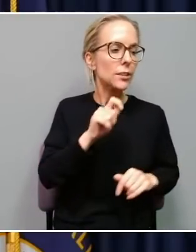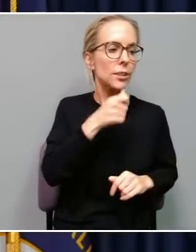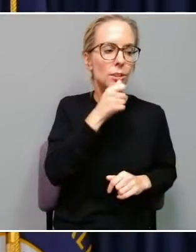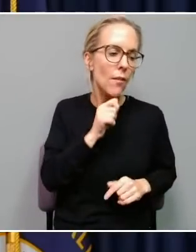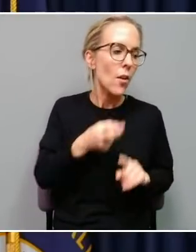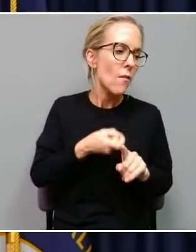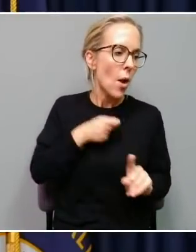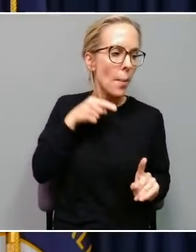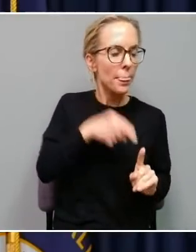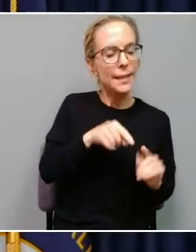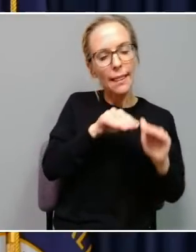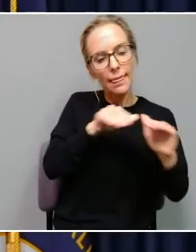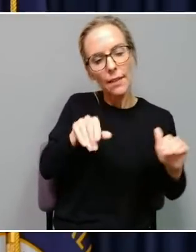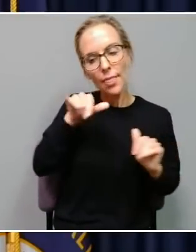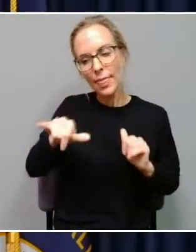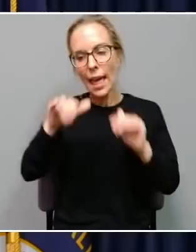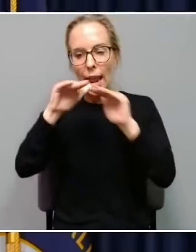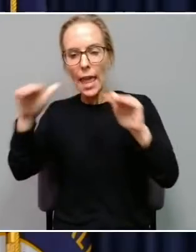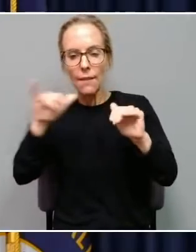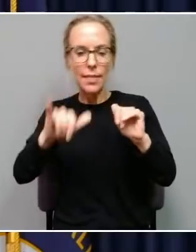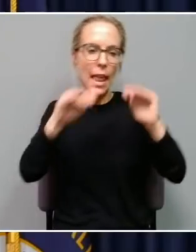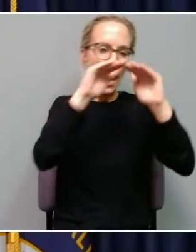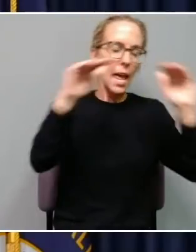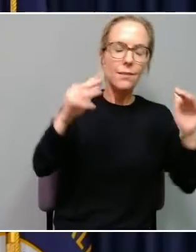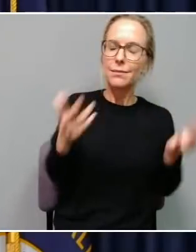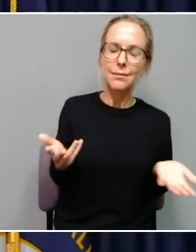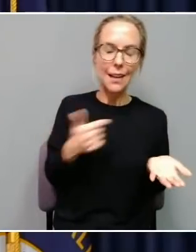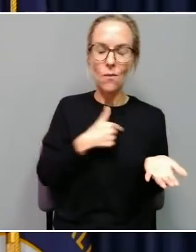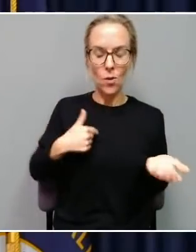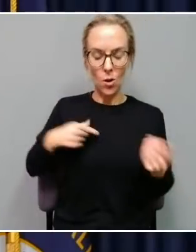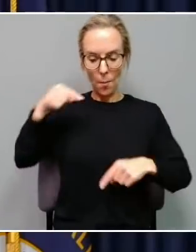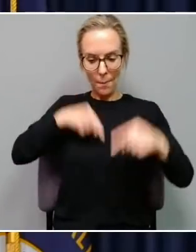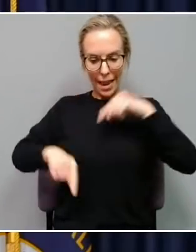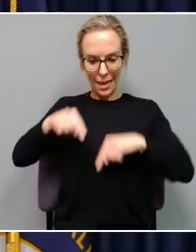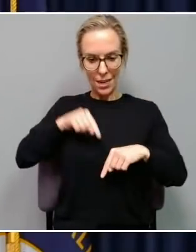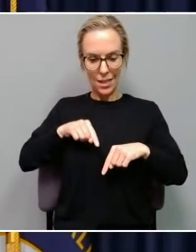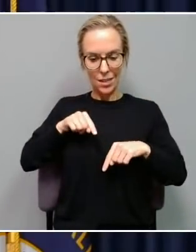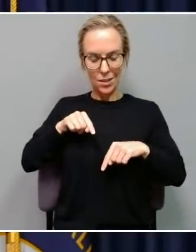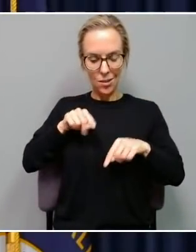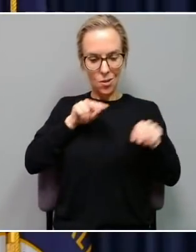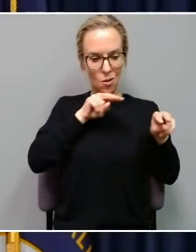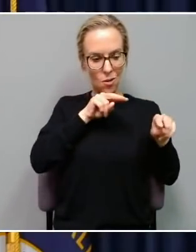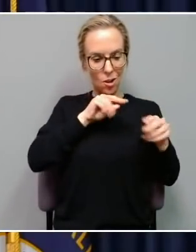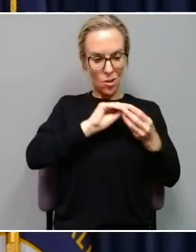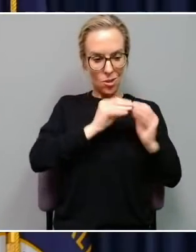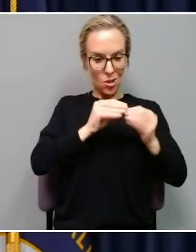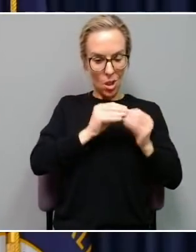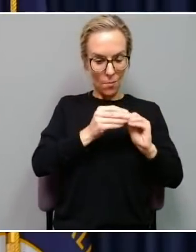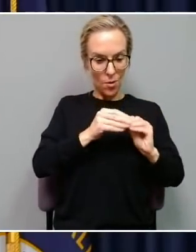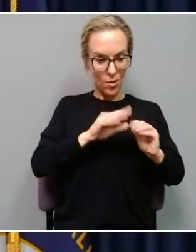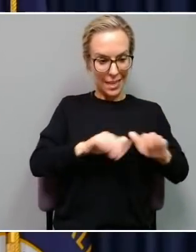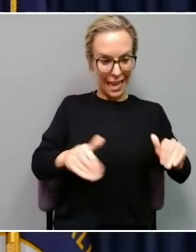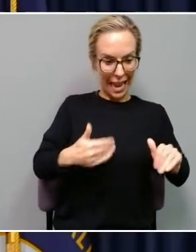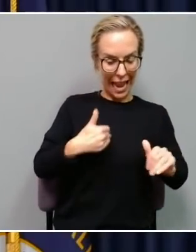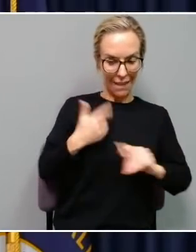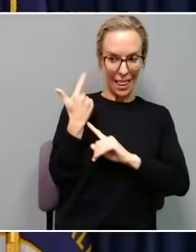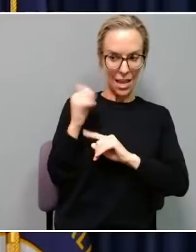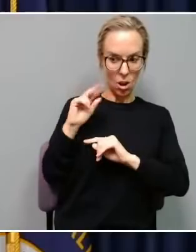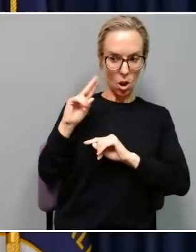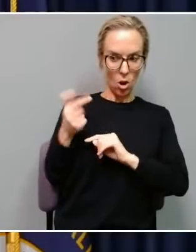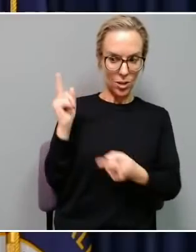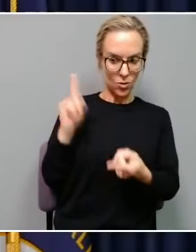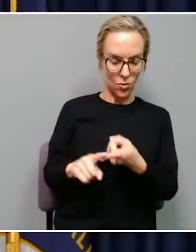this level or that level or the other. Well, if we go back and look at the change in the number of kids that had it August of last year when people were making